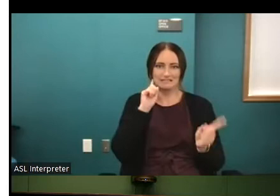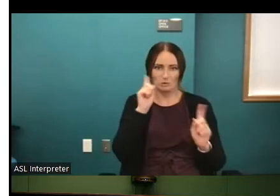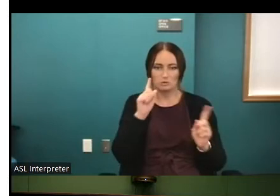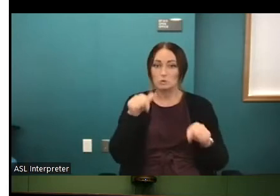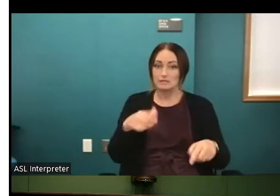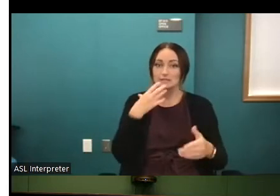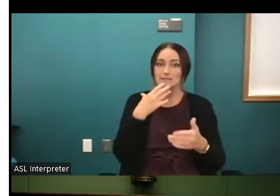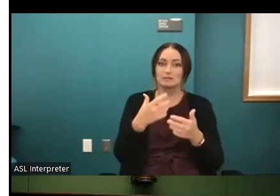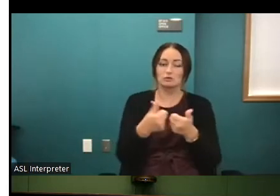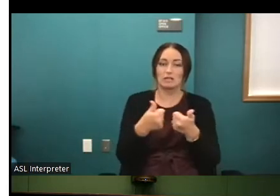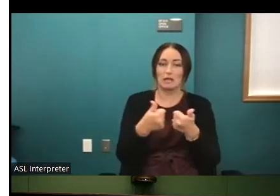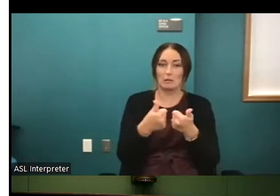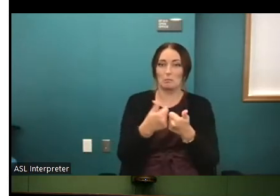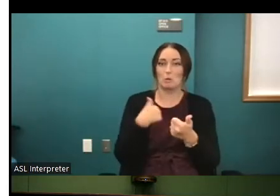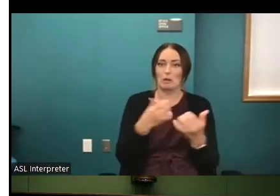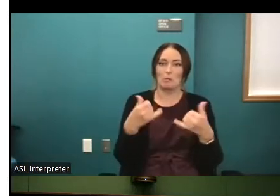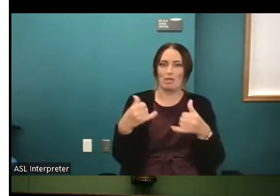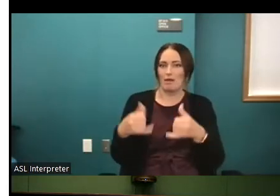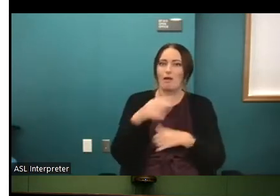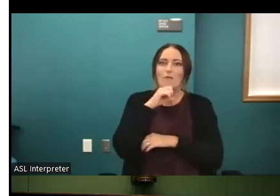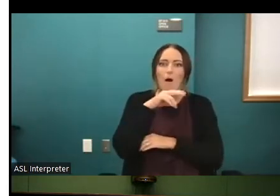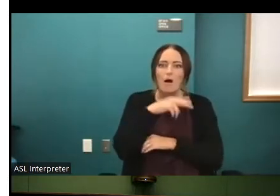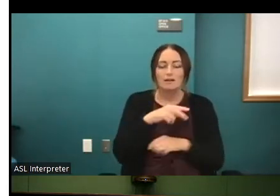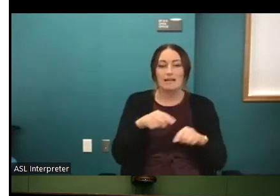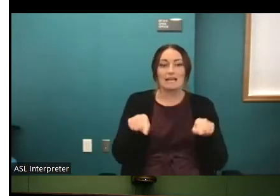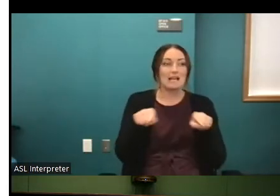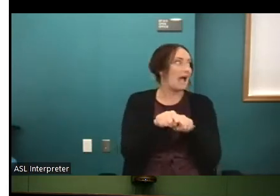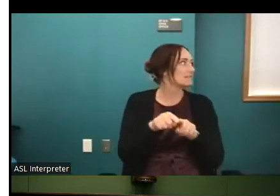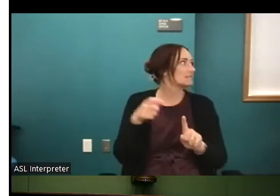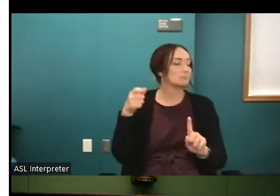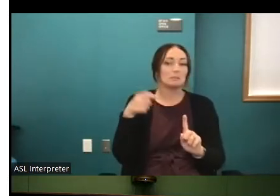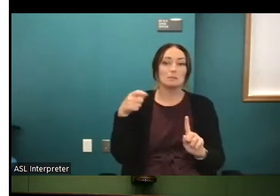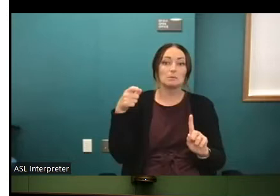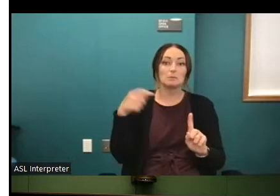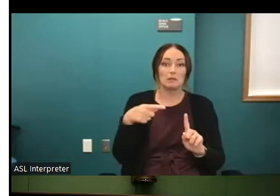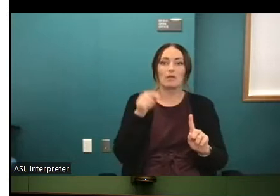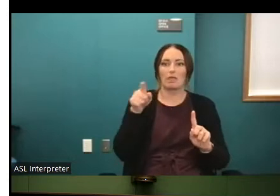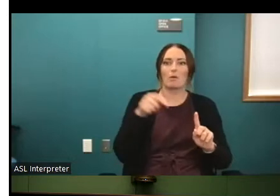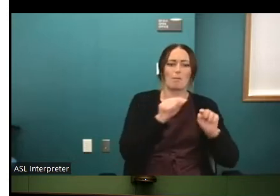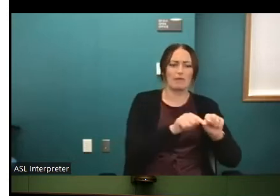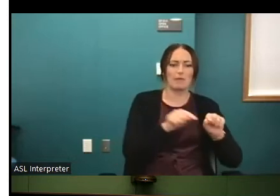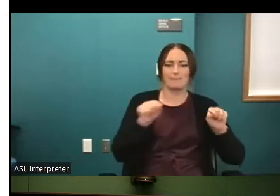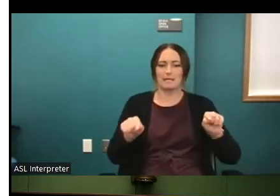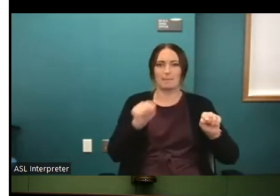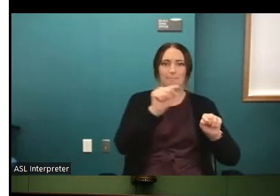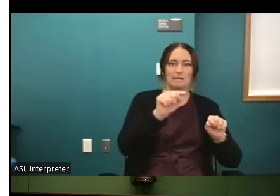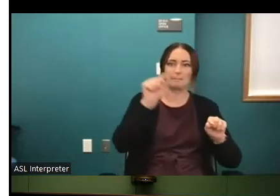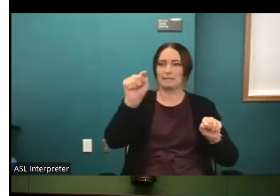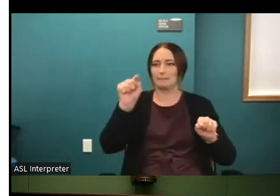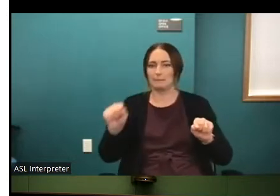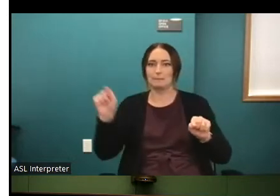that we play. We have like, I don't know, a frog or a lily pad or something, and we'll, as the beeps go, they'll go beep, beep, beep, beep,